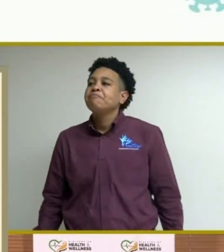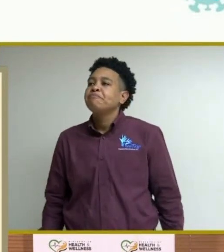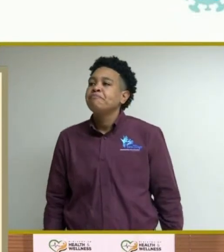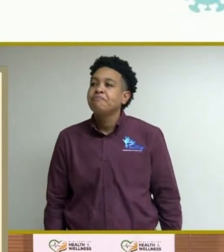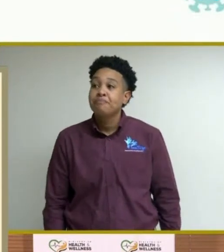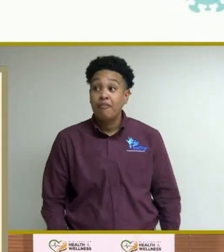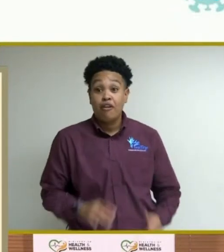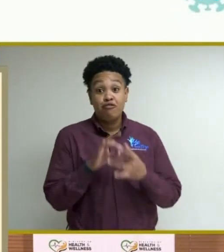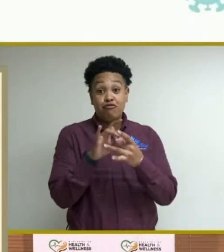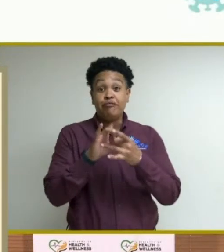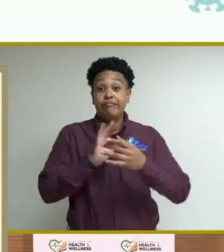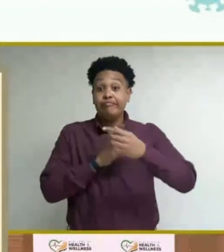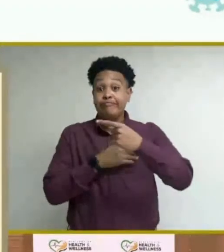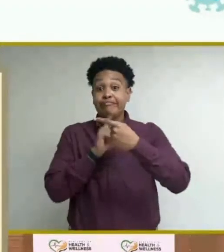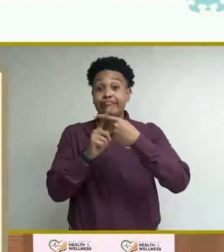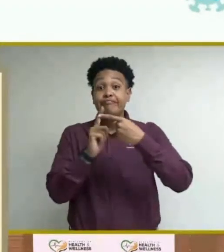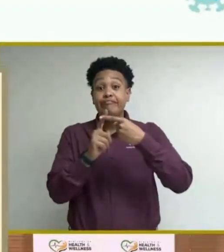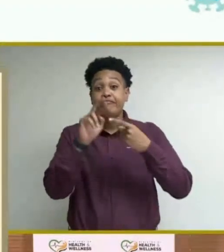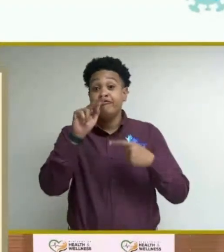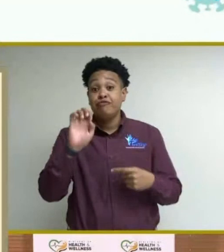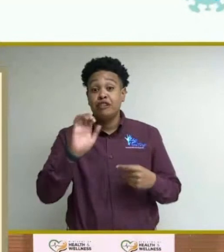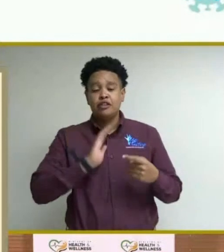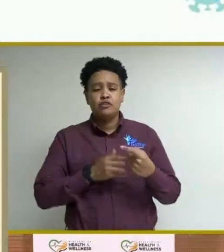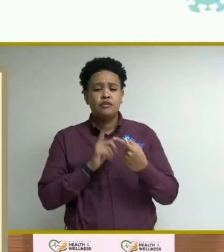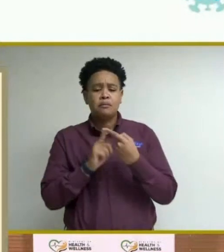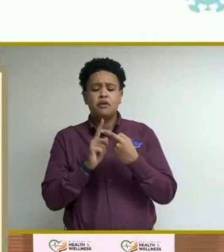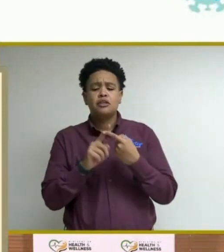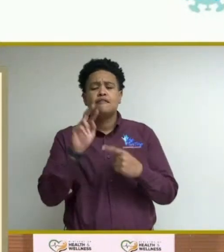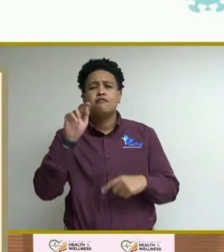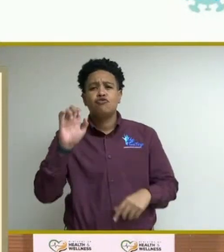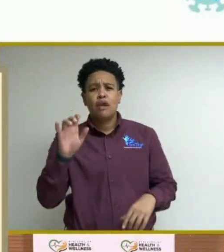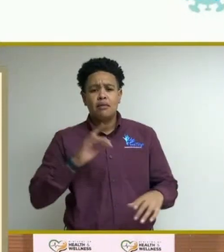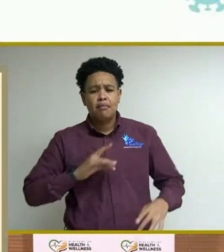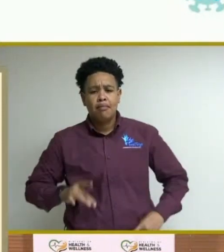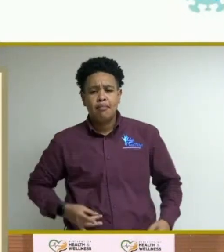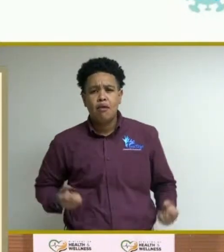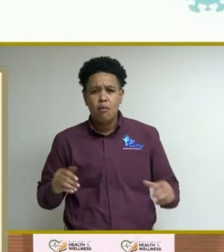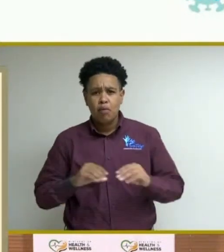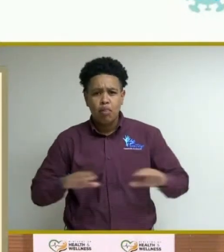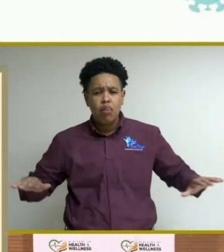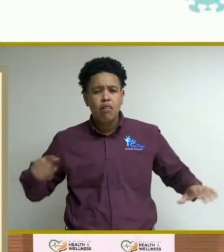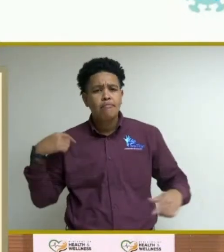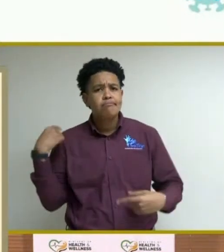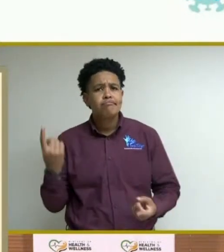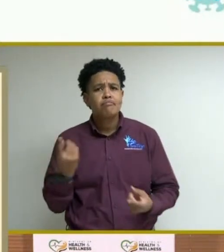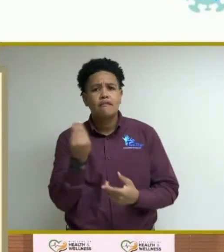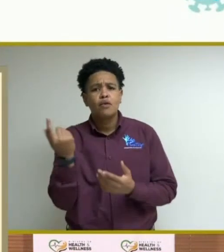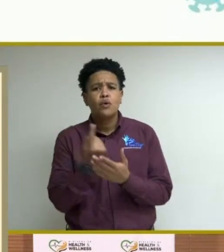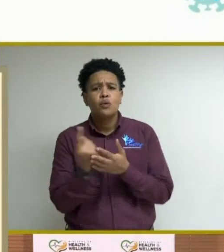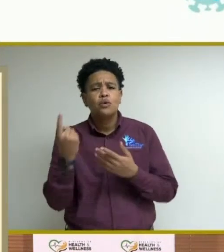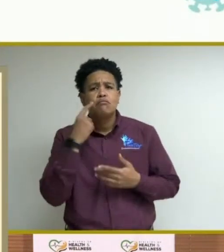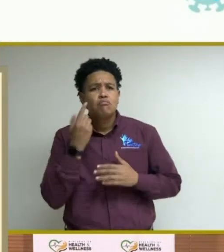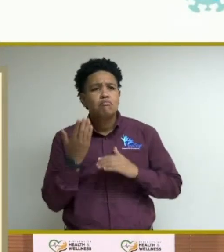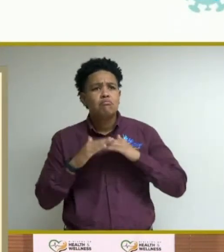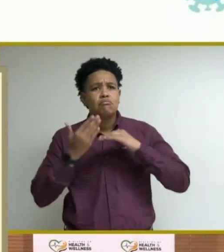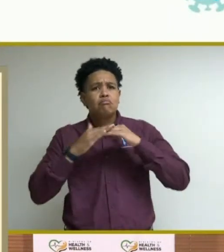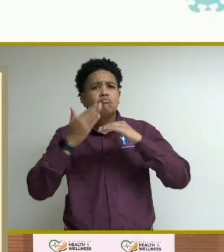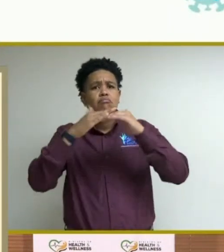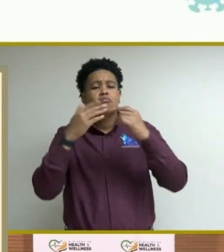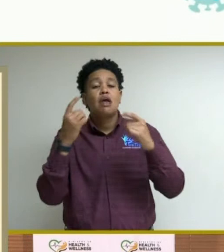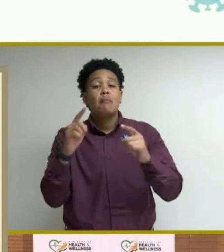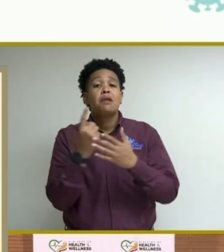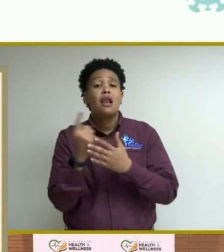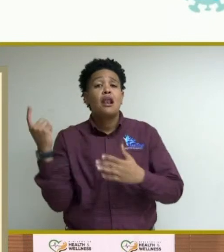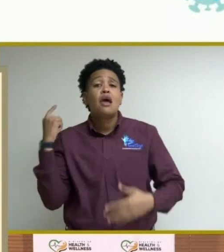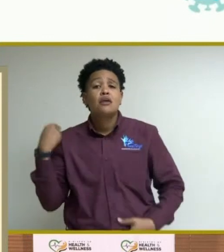In terms of our positivity rate over the last couple of weeks have continued to increase. Last week